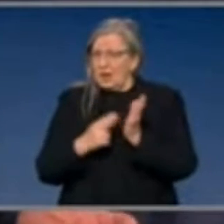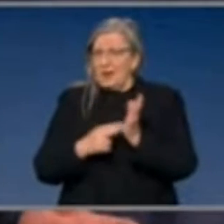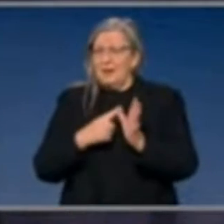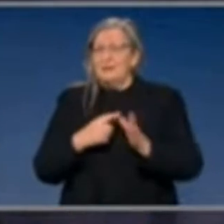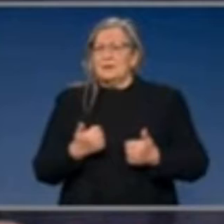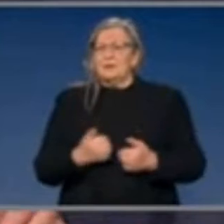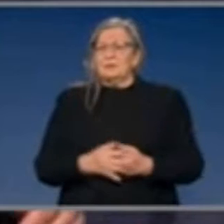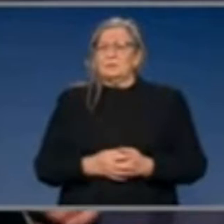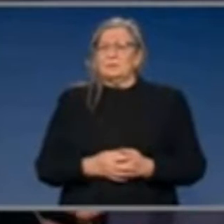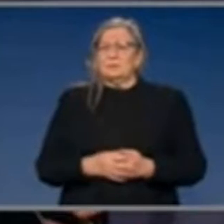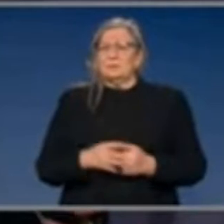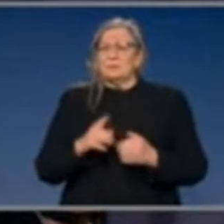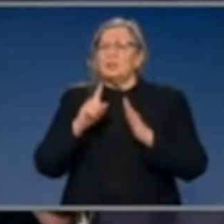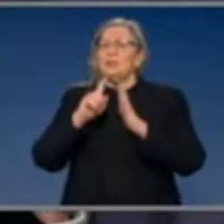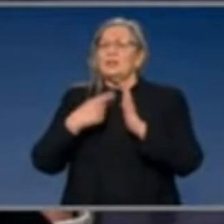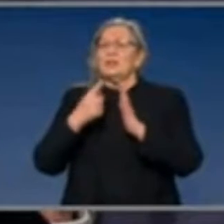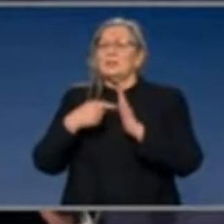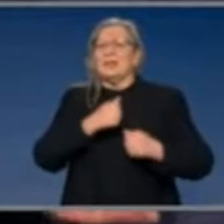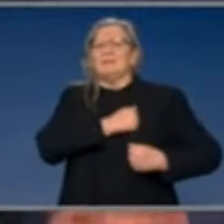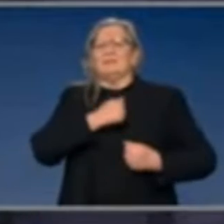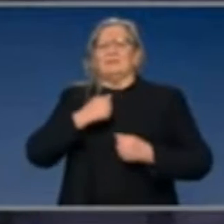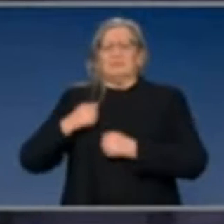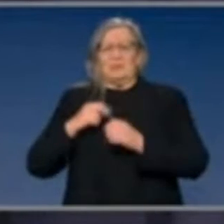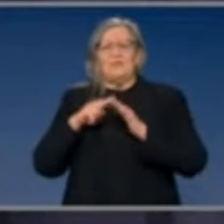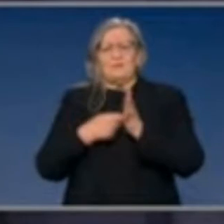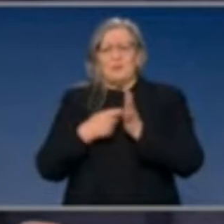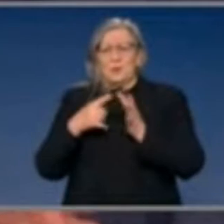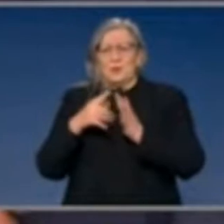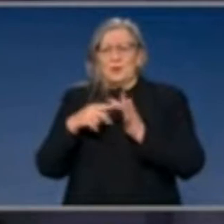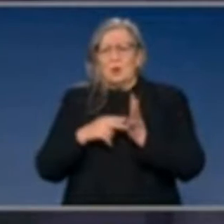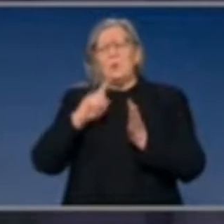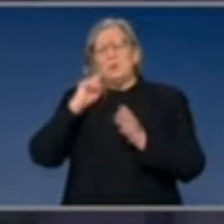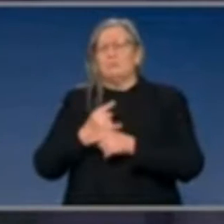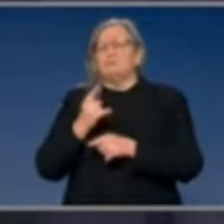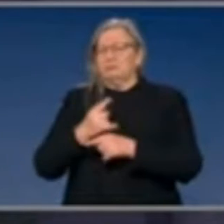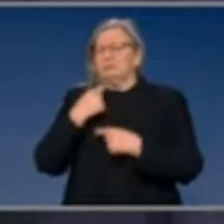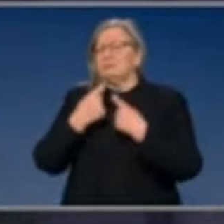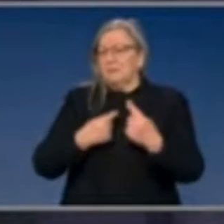through the usual channels. In particular, general practices,